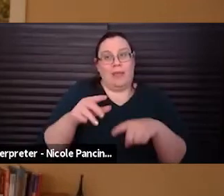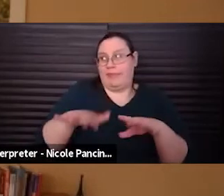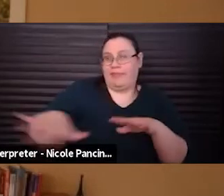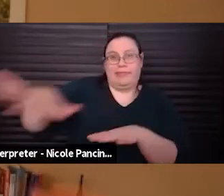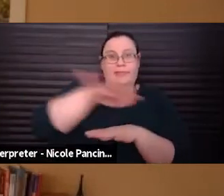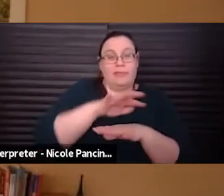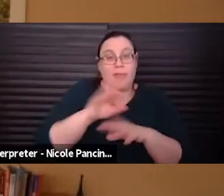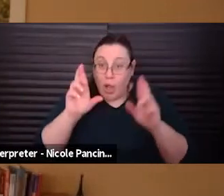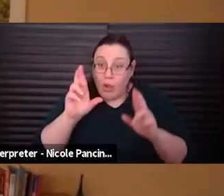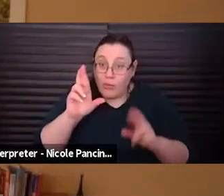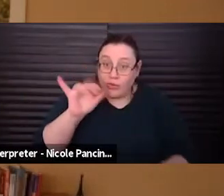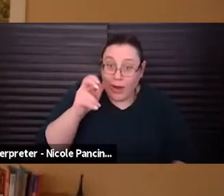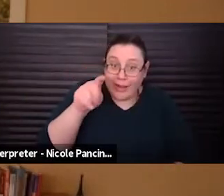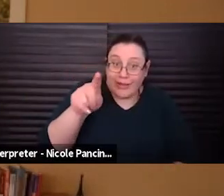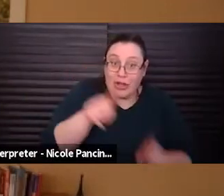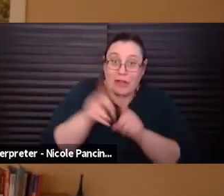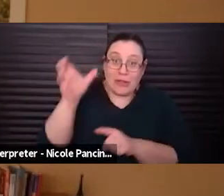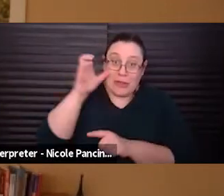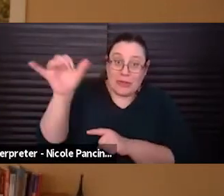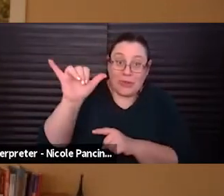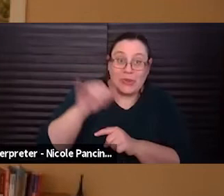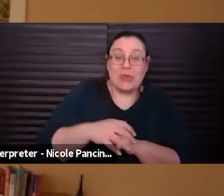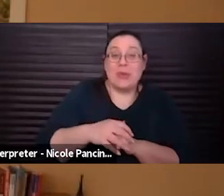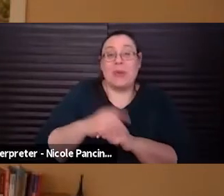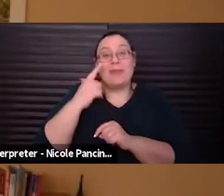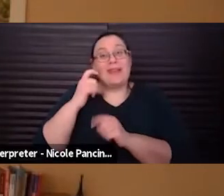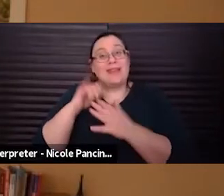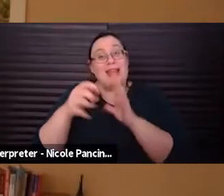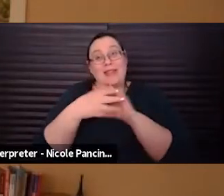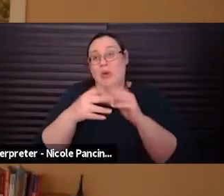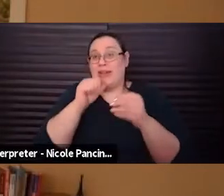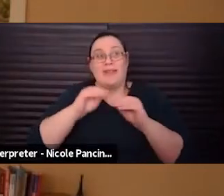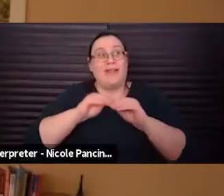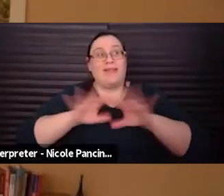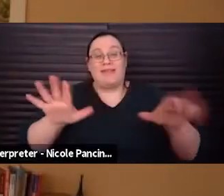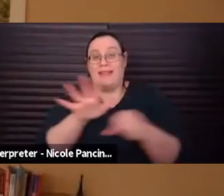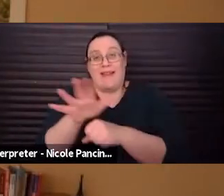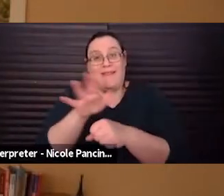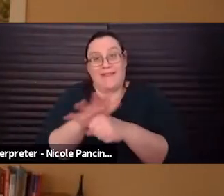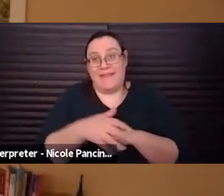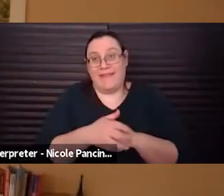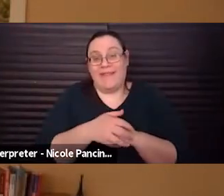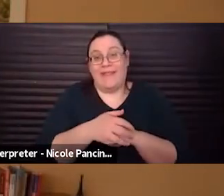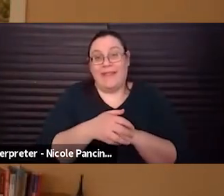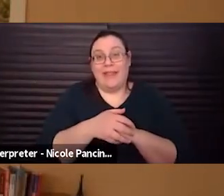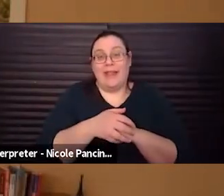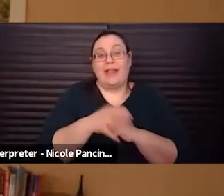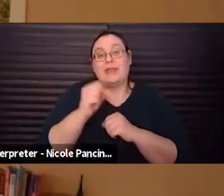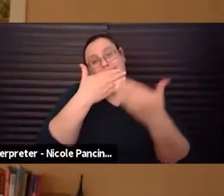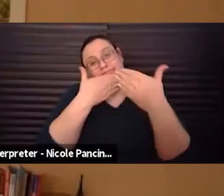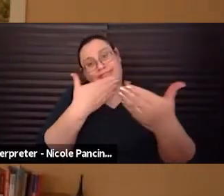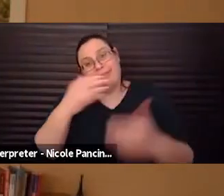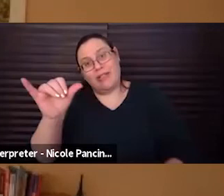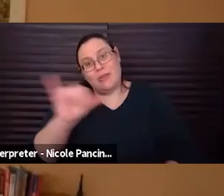Ryan, you're also listening, because I think that story doesn't get out there enough, right? And so I want to thank you as well